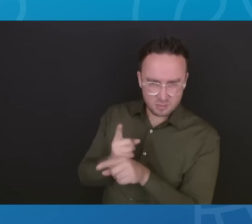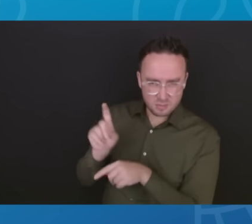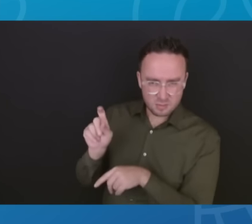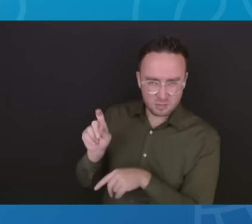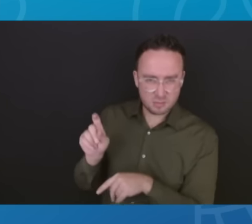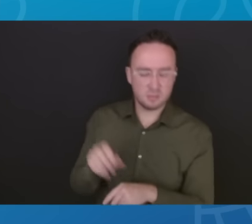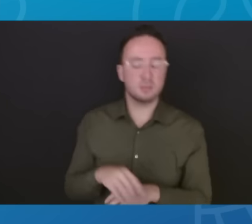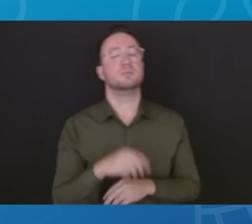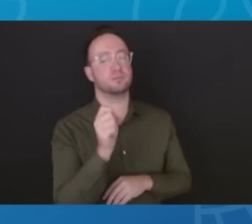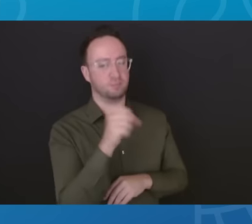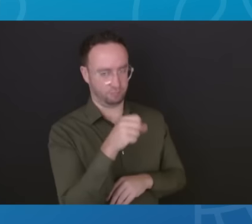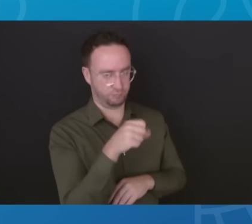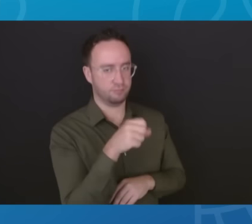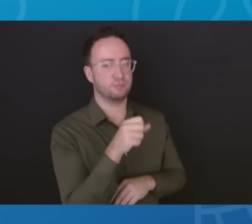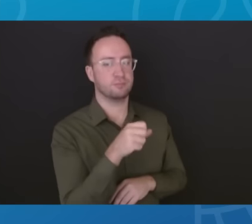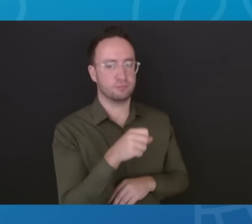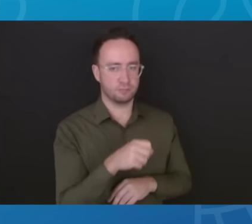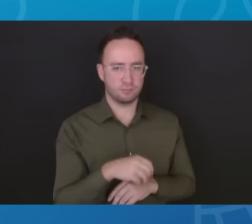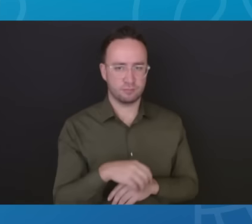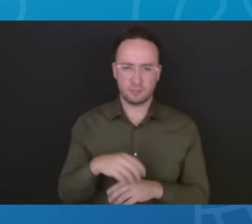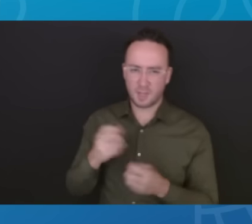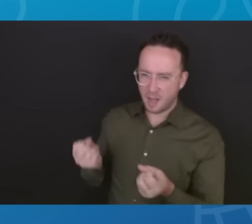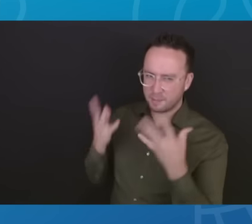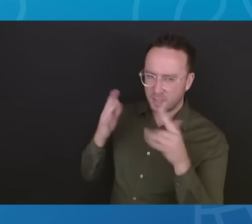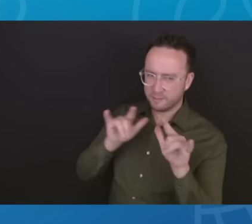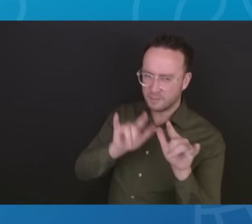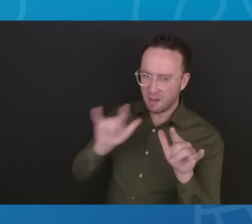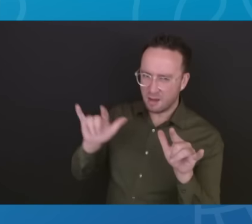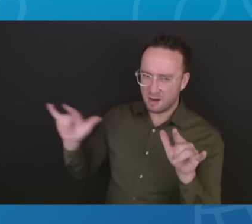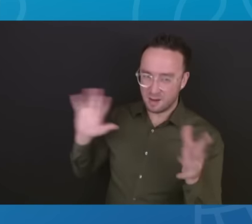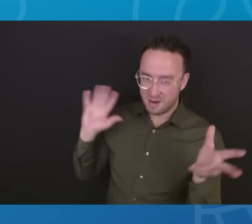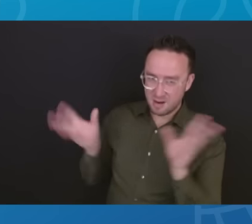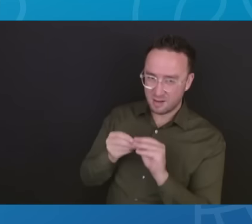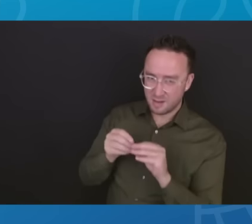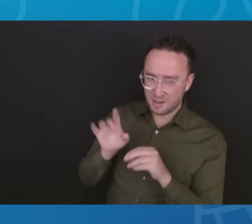Eight? There have been around 900 people.